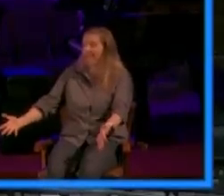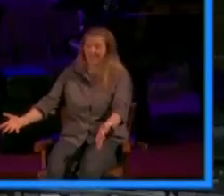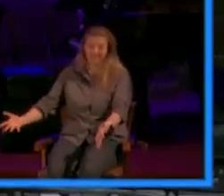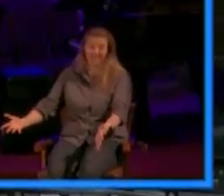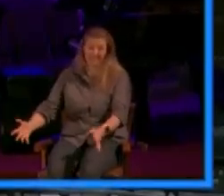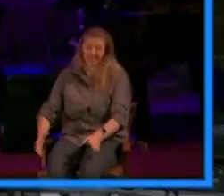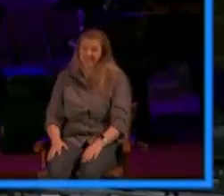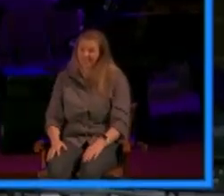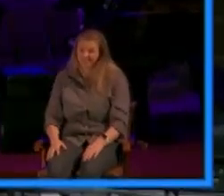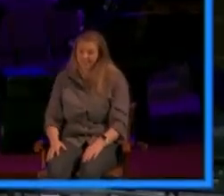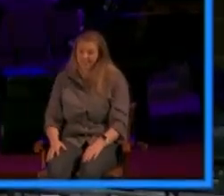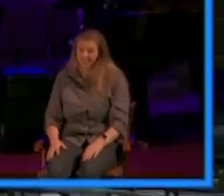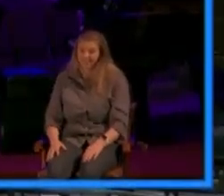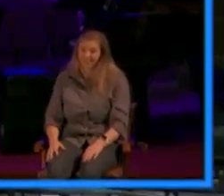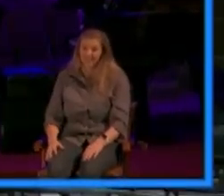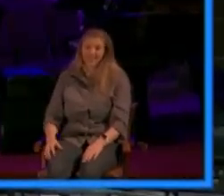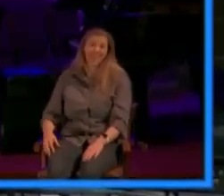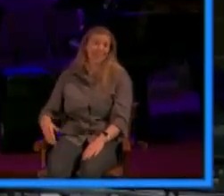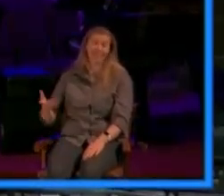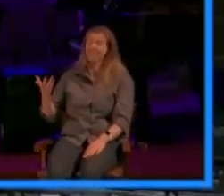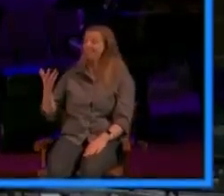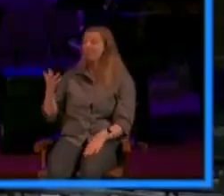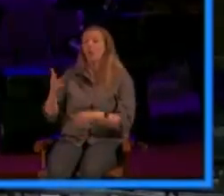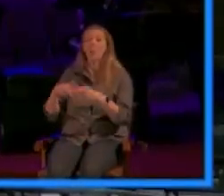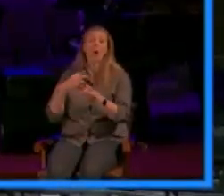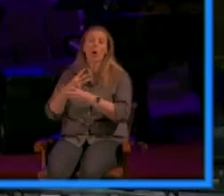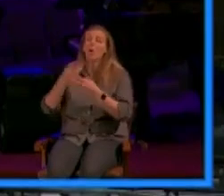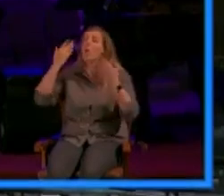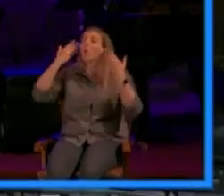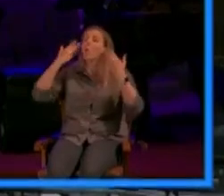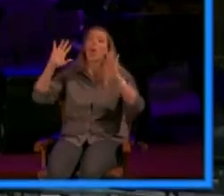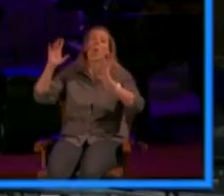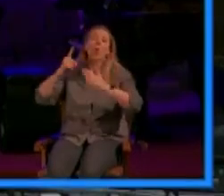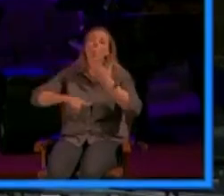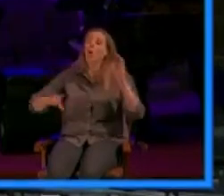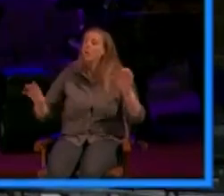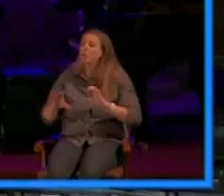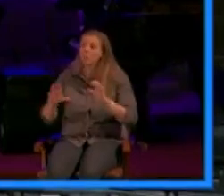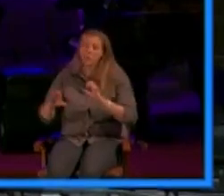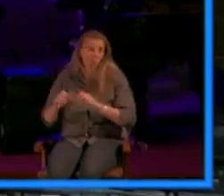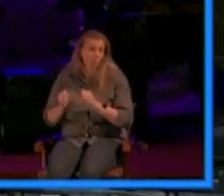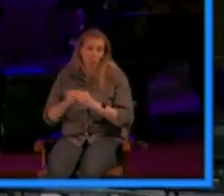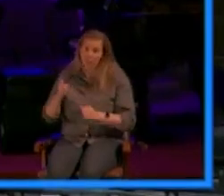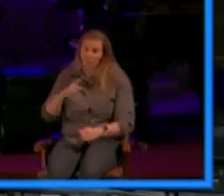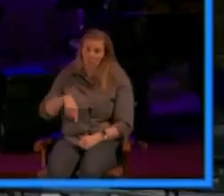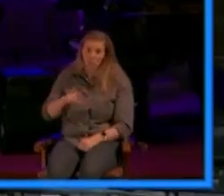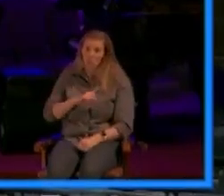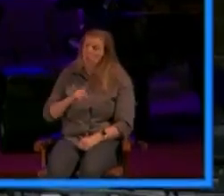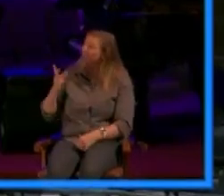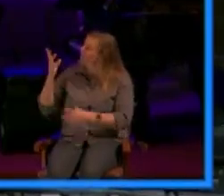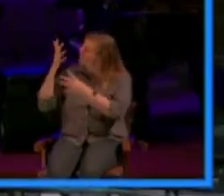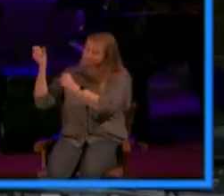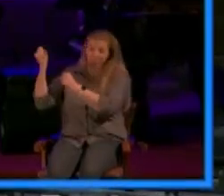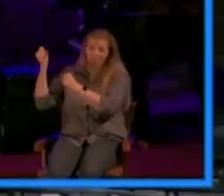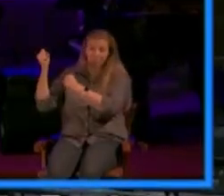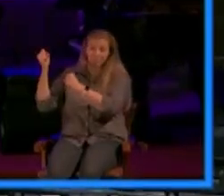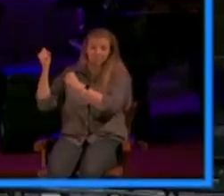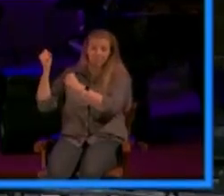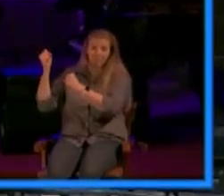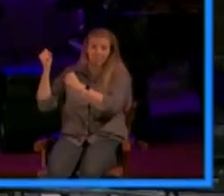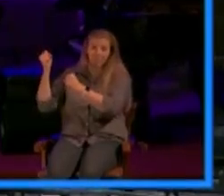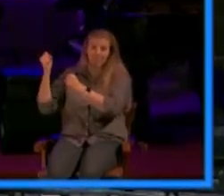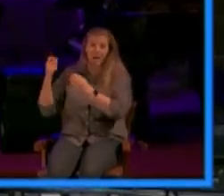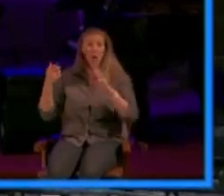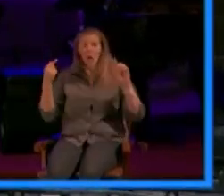won't know what to do with a man or a woman today who will live that kind of conviction with Jesus Christ. What can they do to